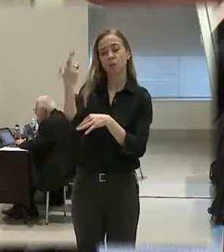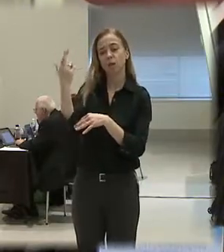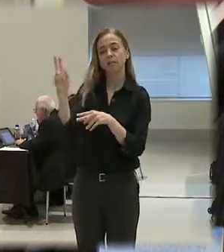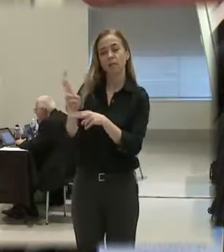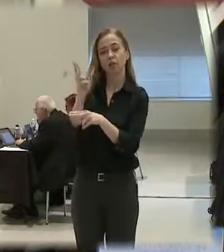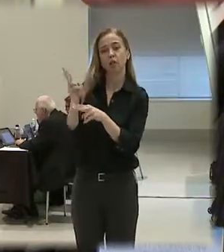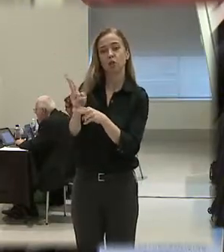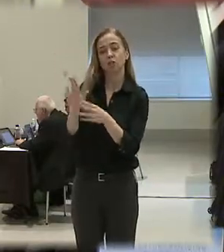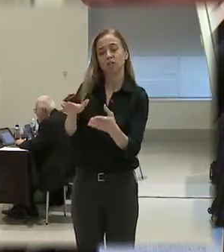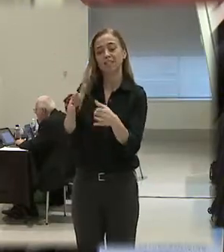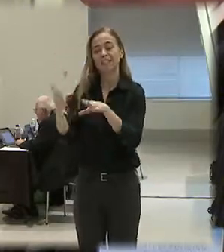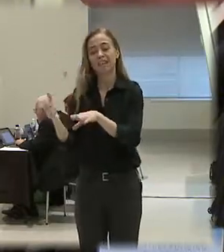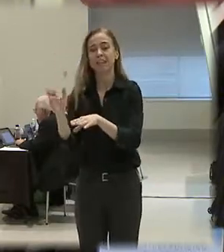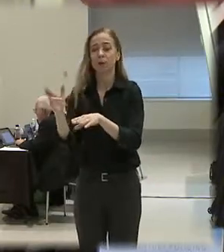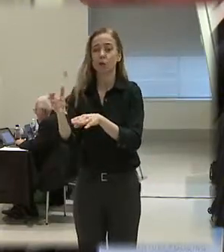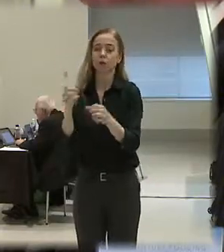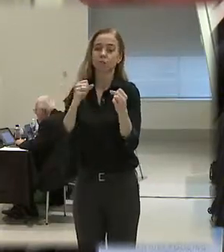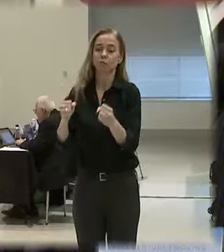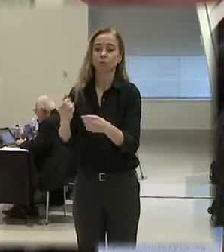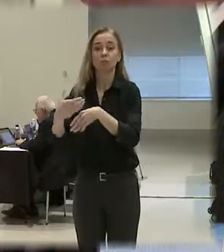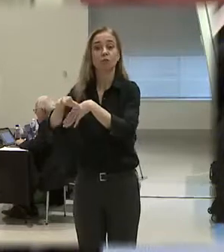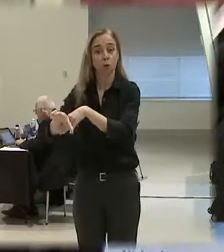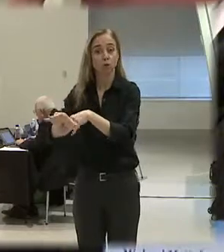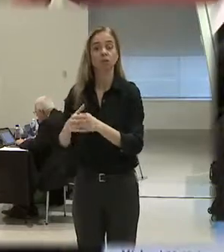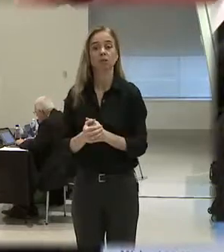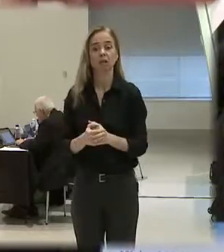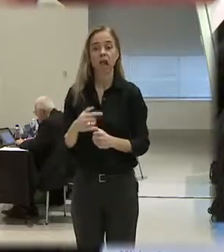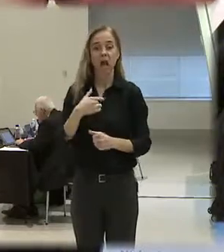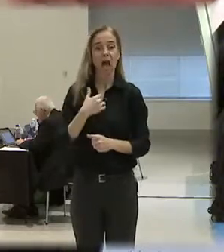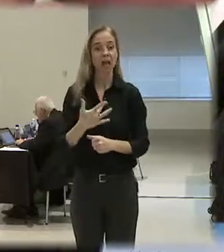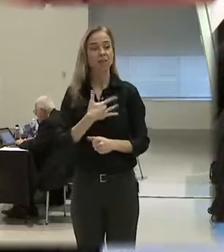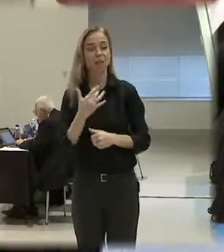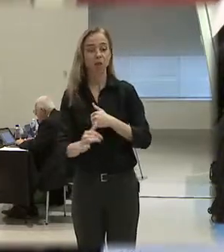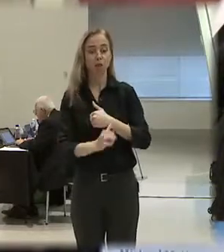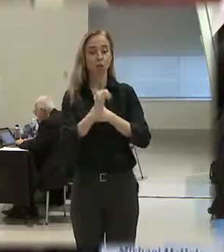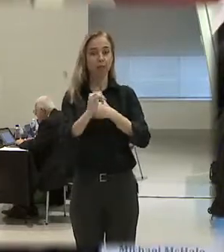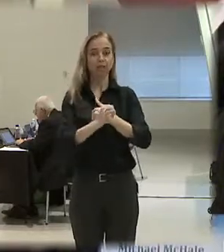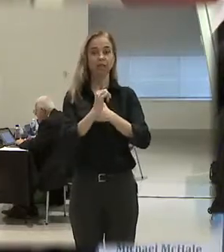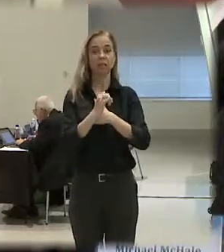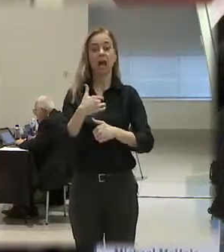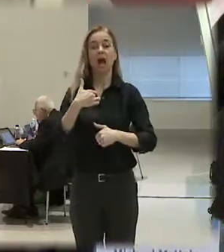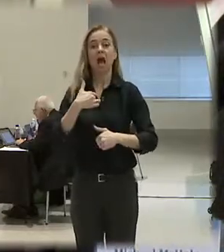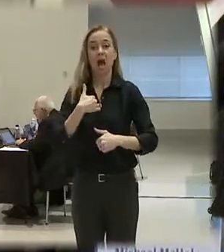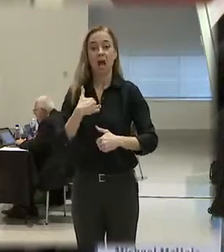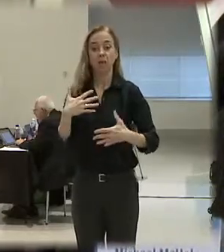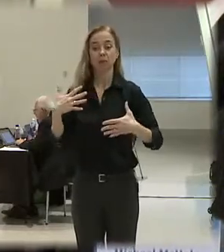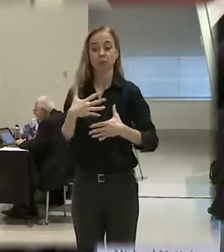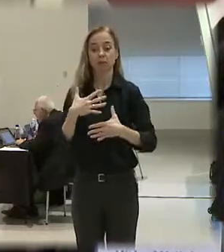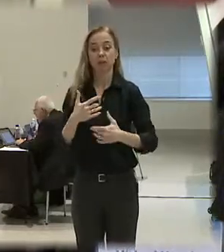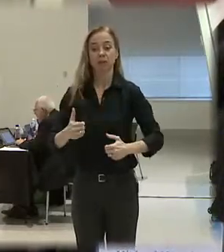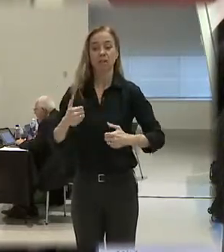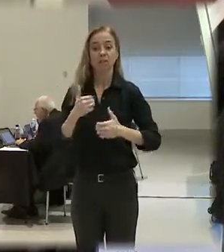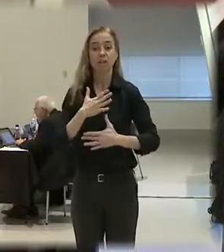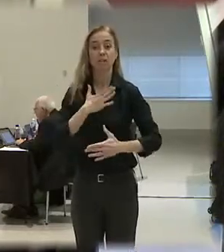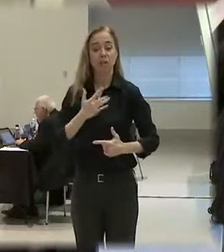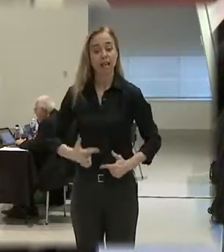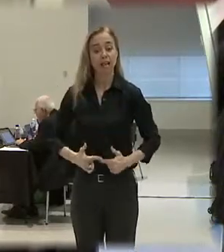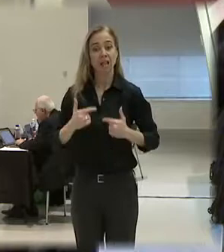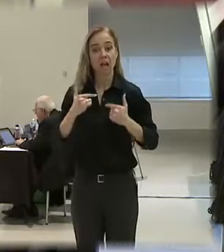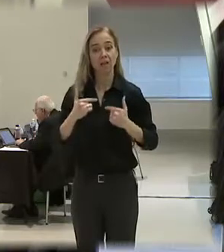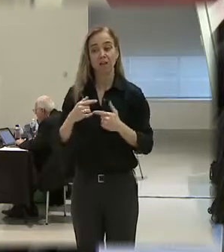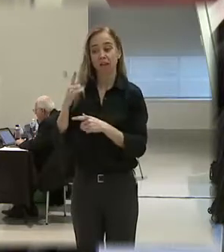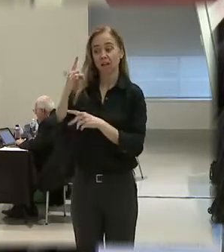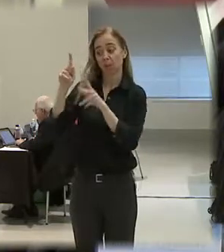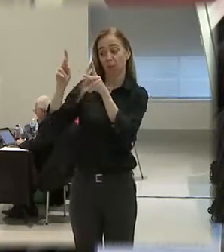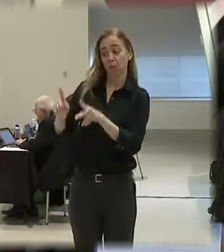and even deadly force. And I'm quoting, "I felt threatened. I was in imminent fear of my life. The